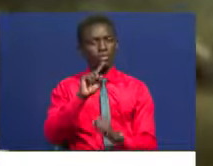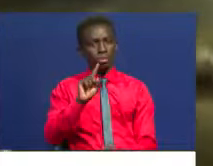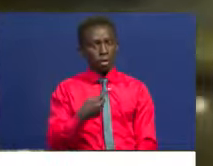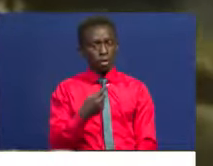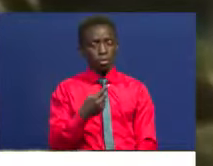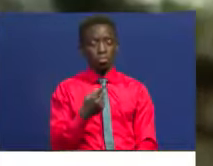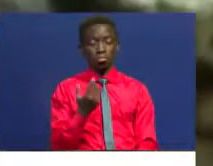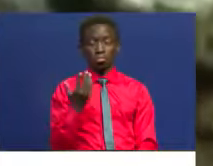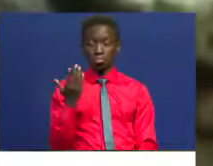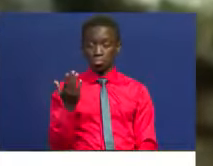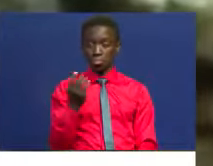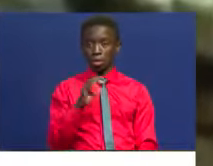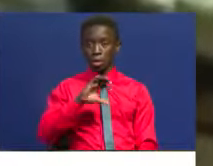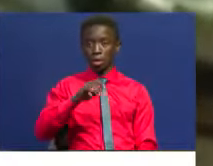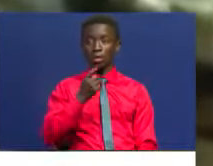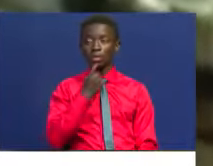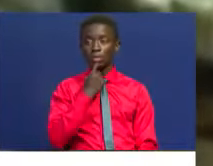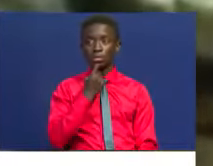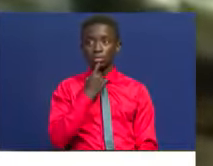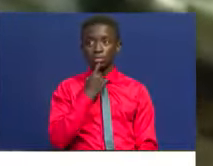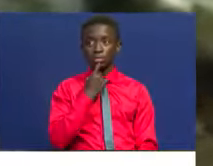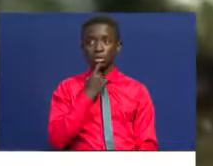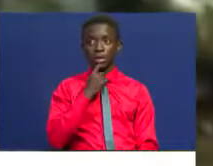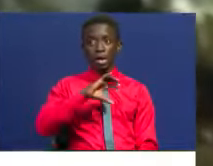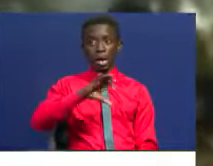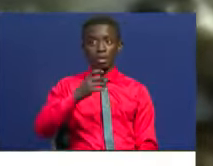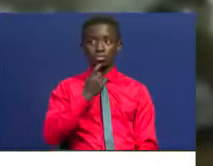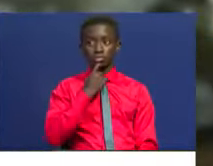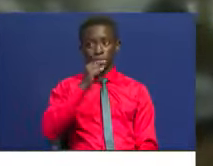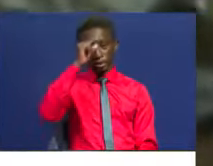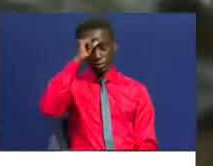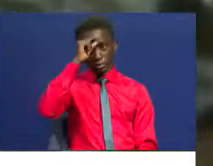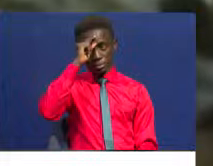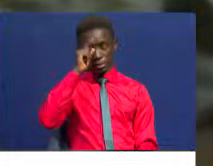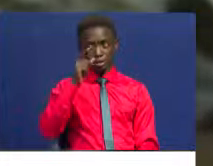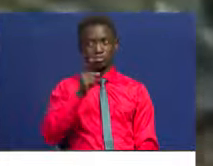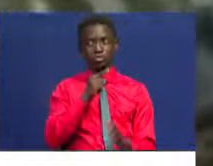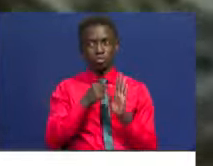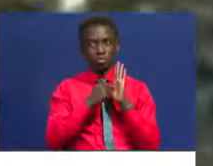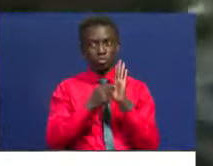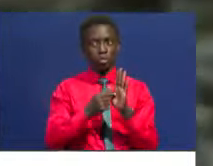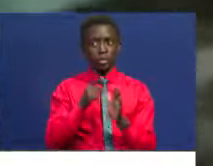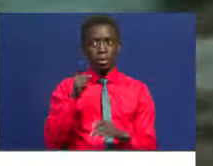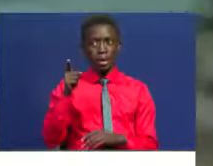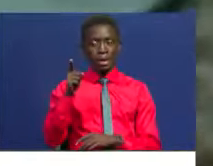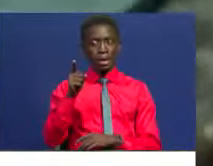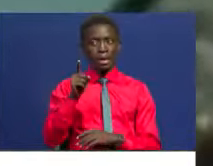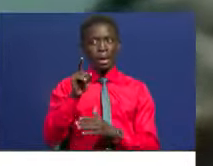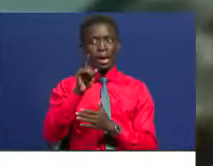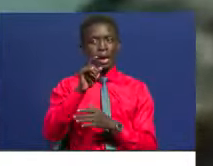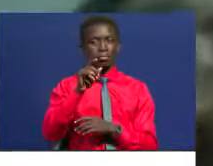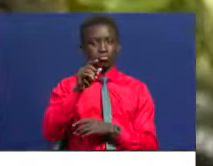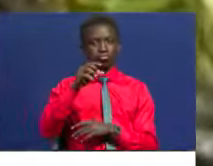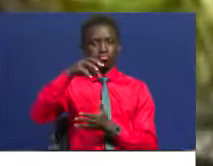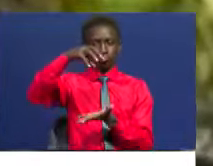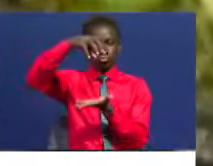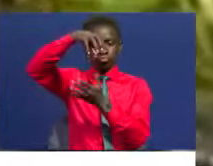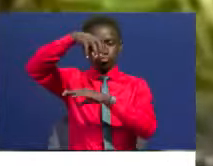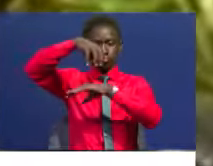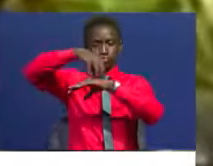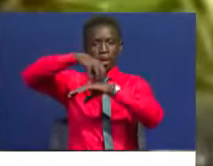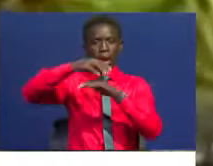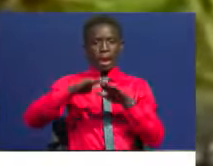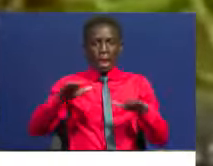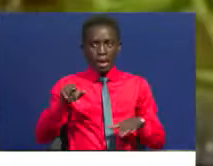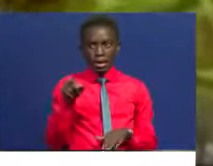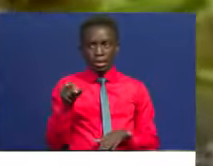Turkana, the crocodiles breed on the shores of the island crater lakes between the months of April